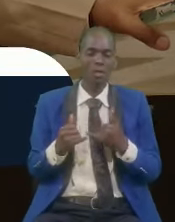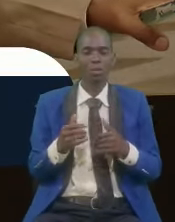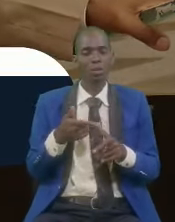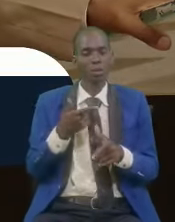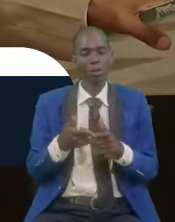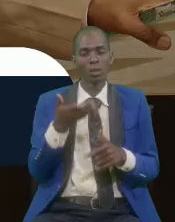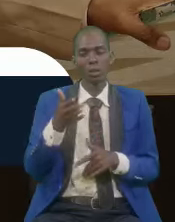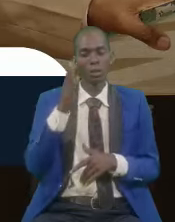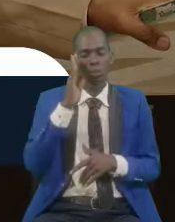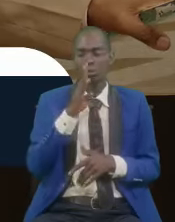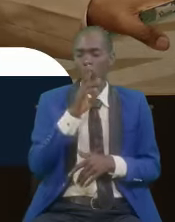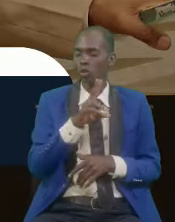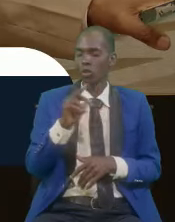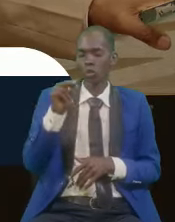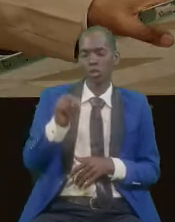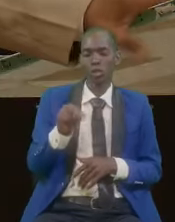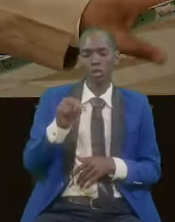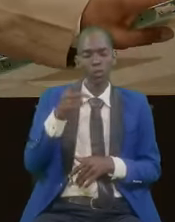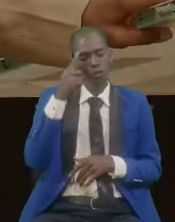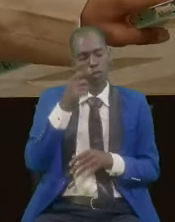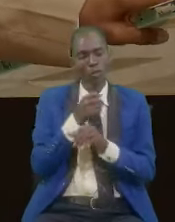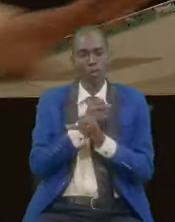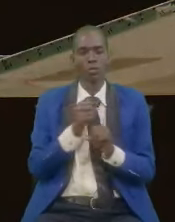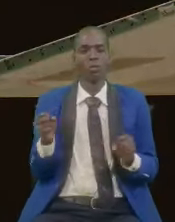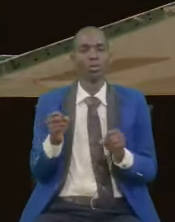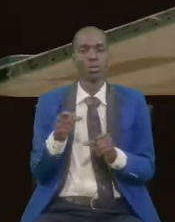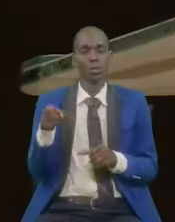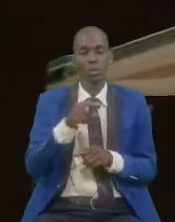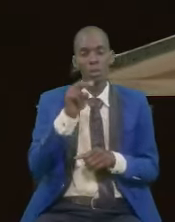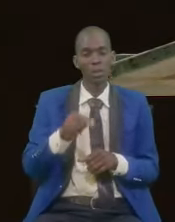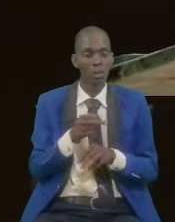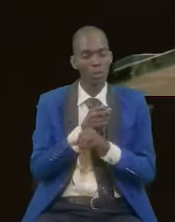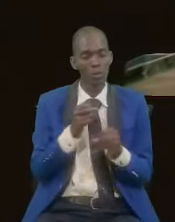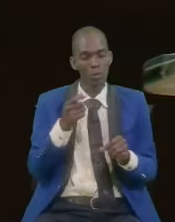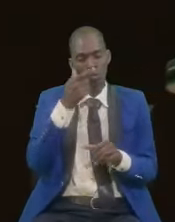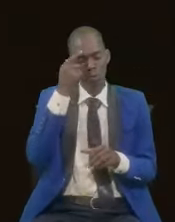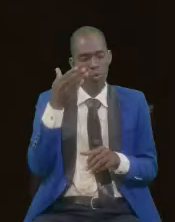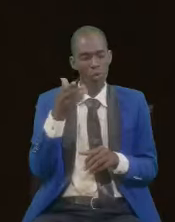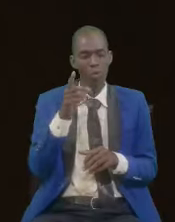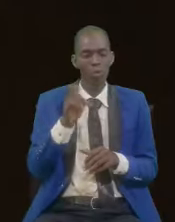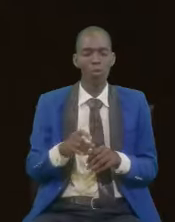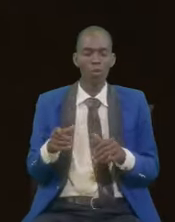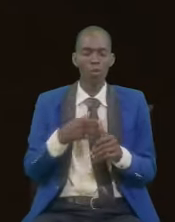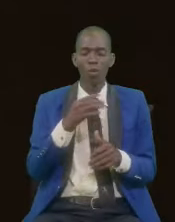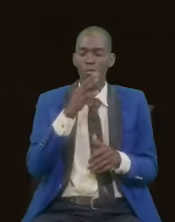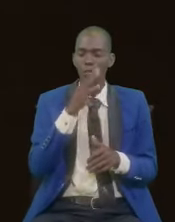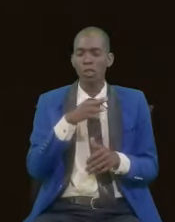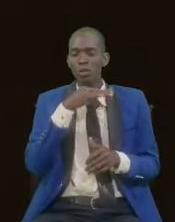They need salvation because of their naughtiness. But when the sinner's